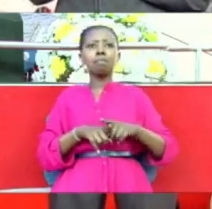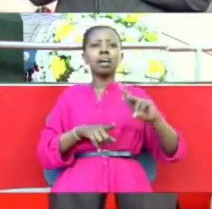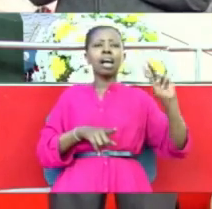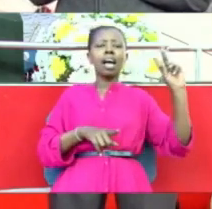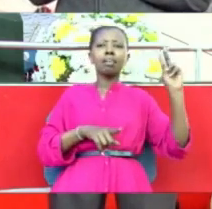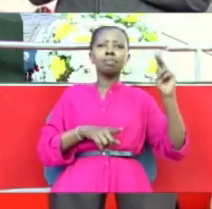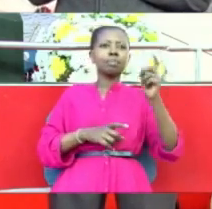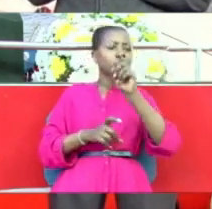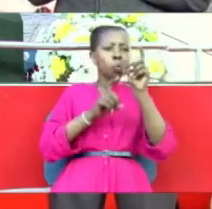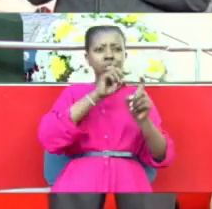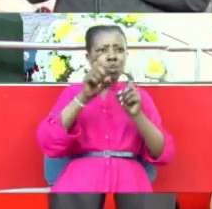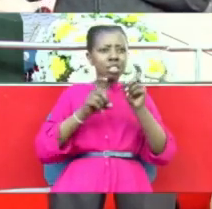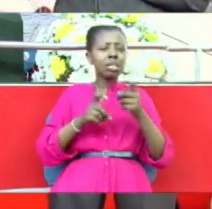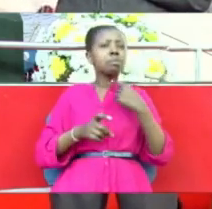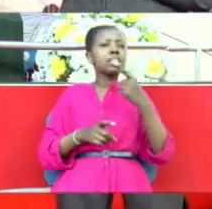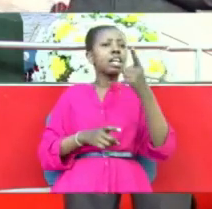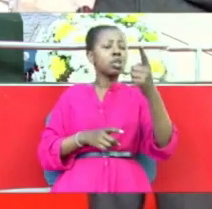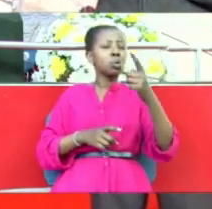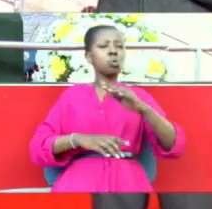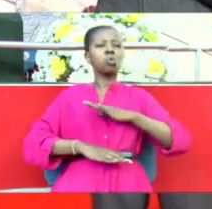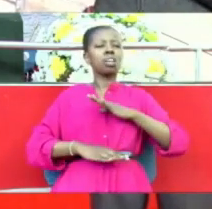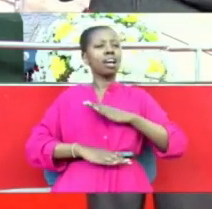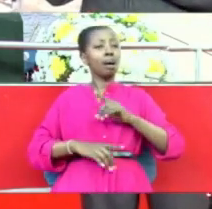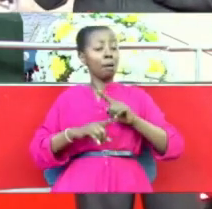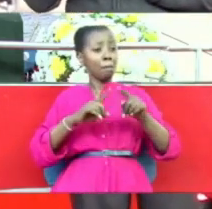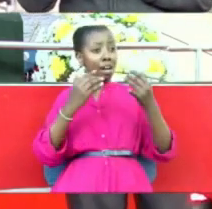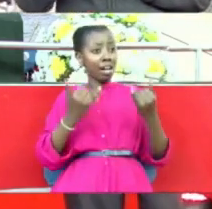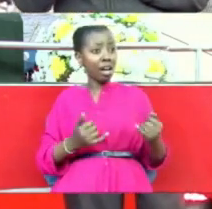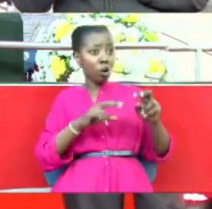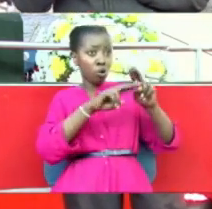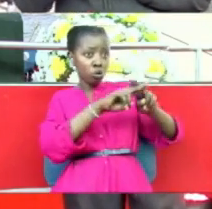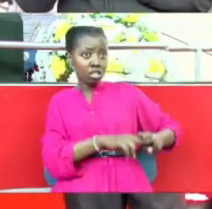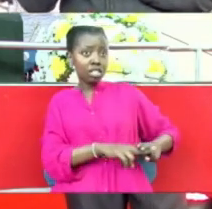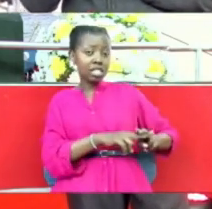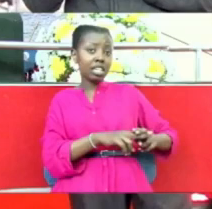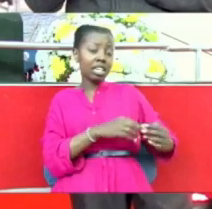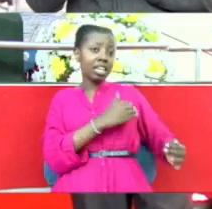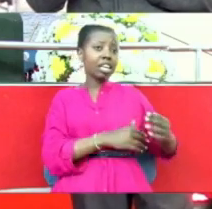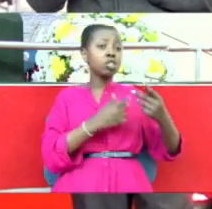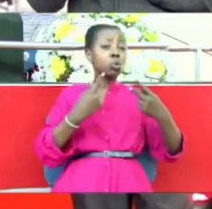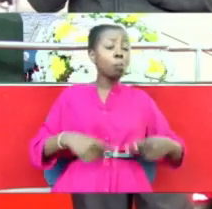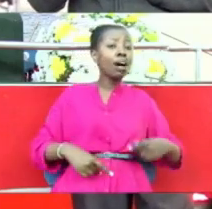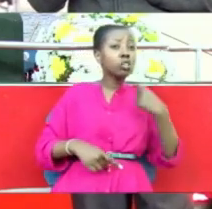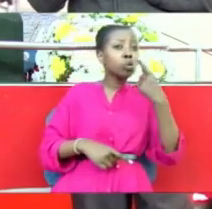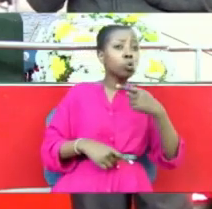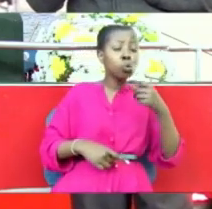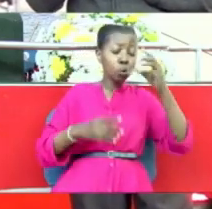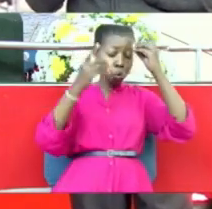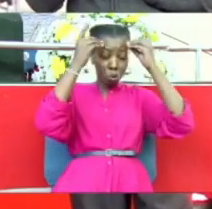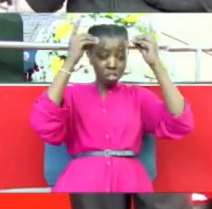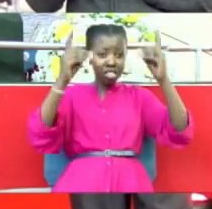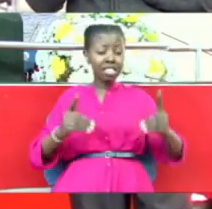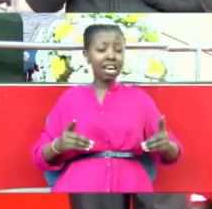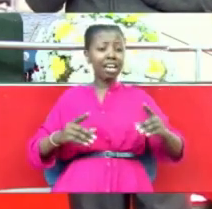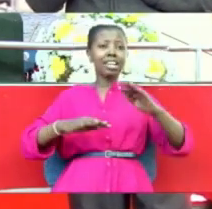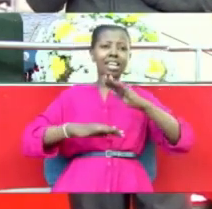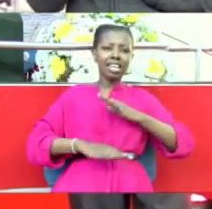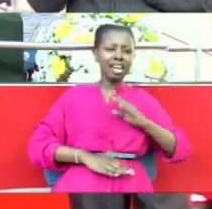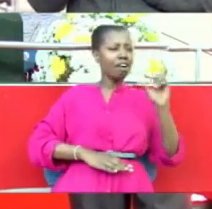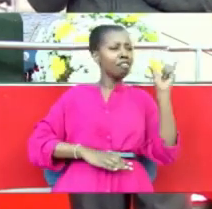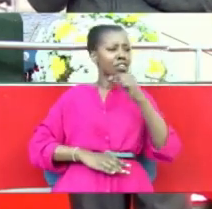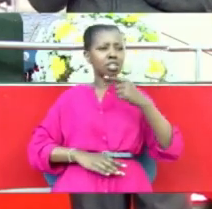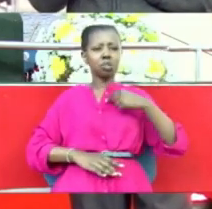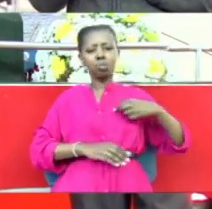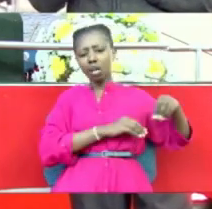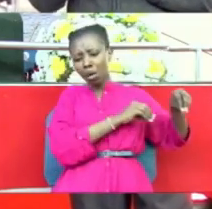But you are sitting next to someone. Lakini umeketi kando. Umekaa karibu na mtu aliamua enough is enough. I'm going